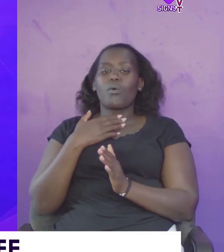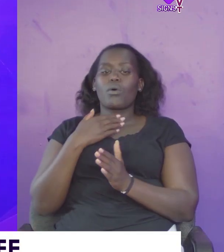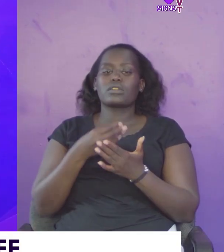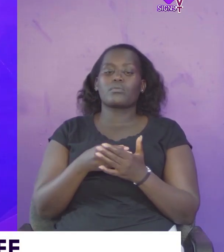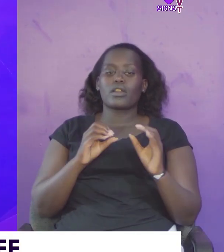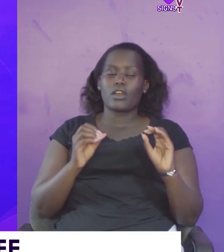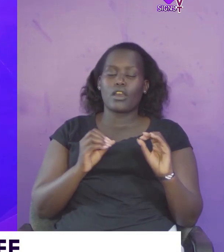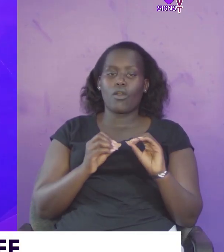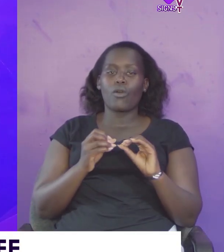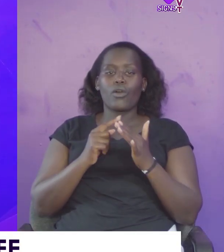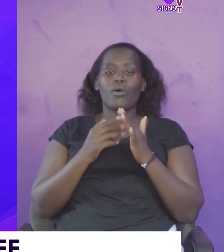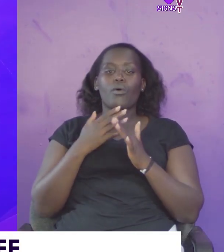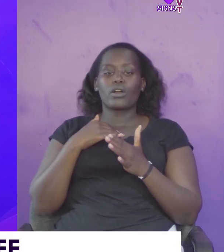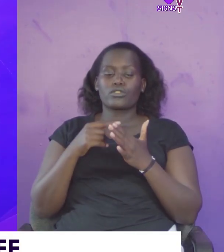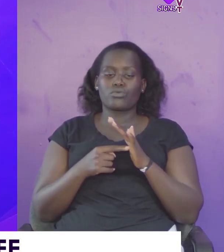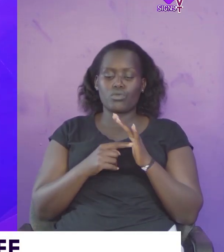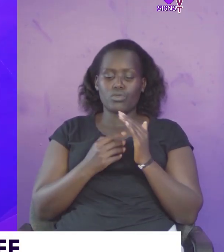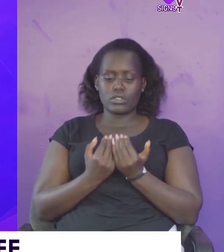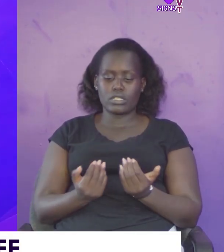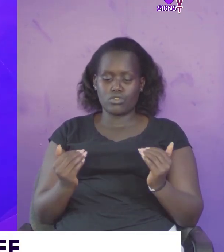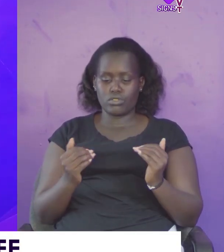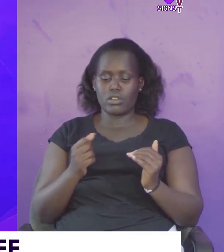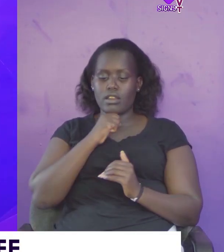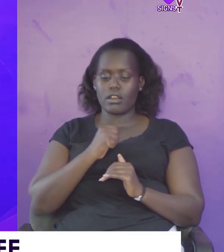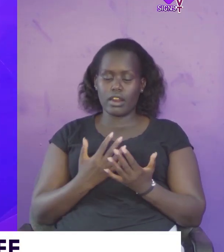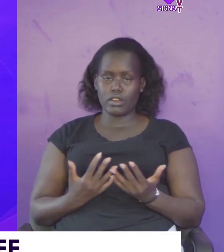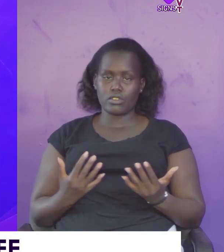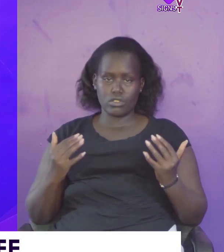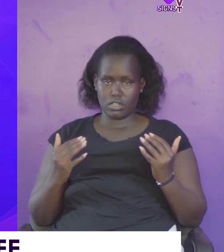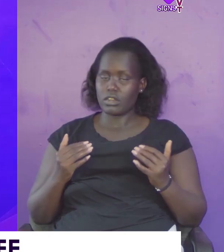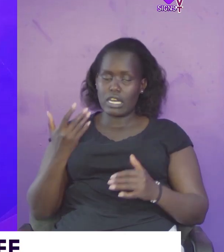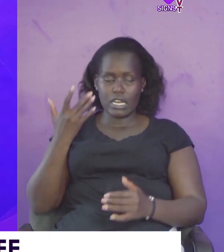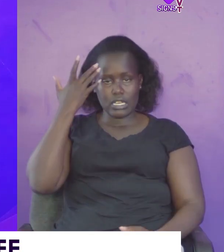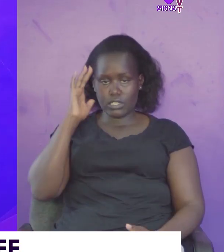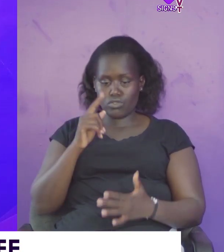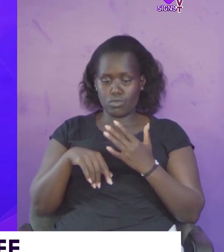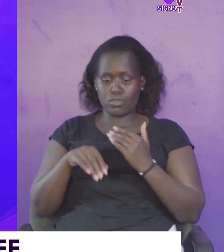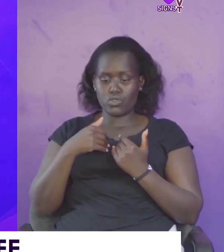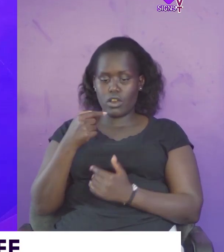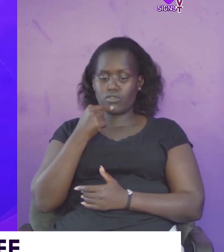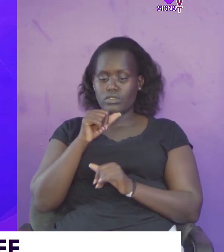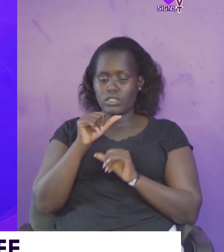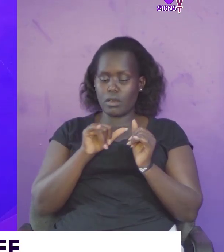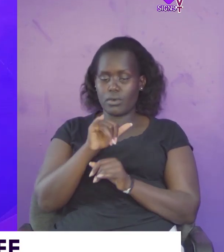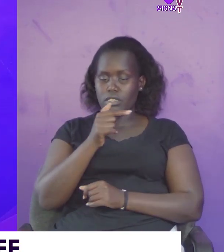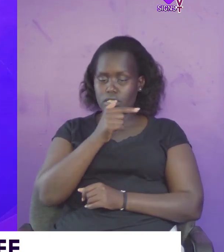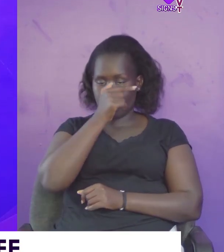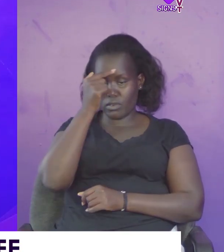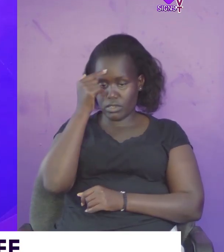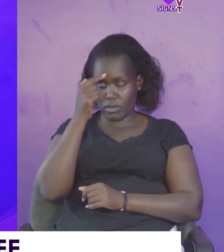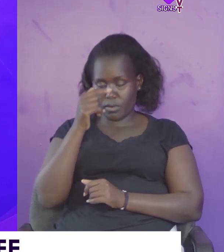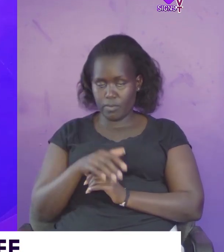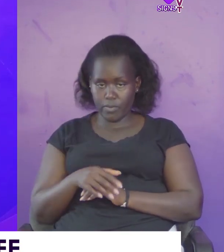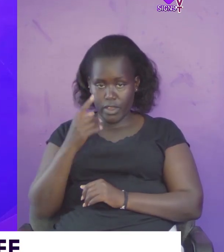is the children, the grandchildren around. I don't know what you have to say about that, because